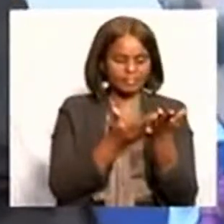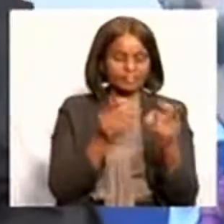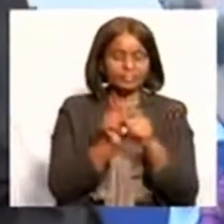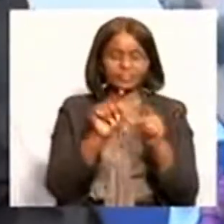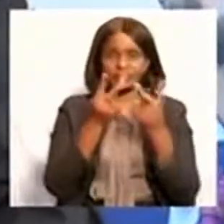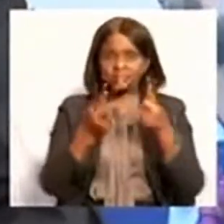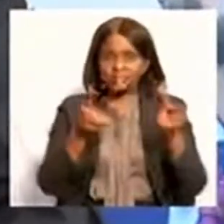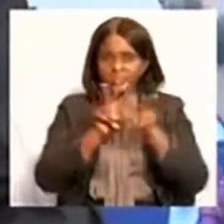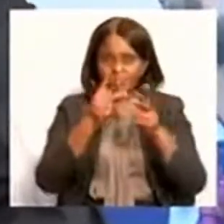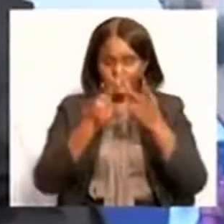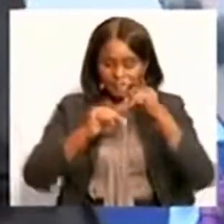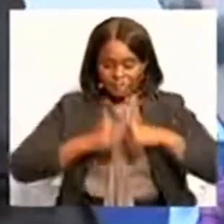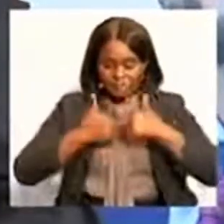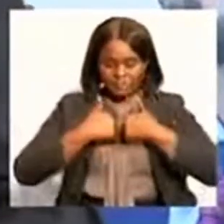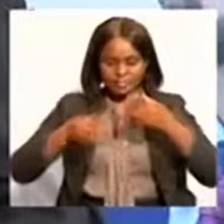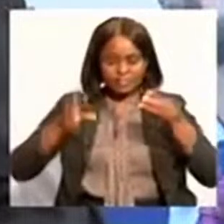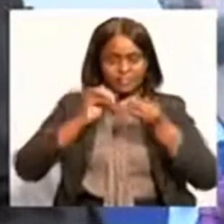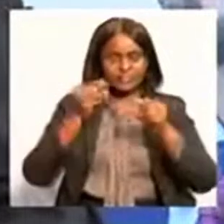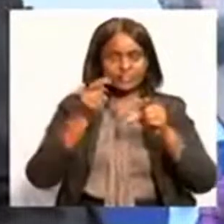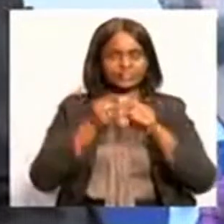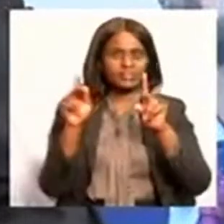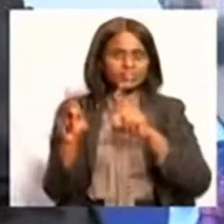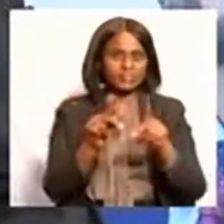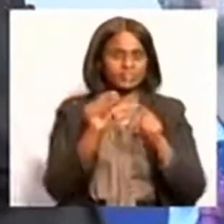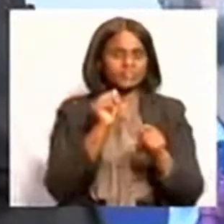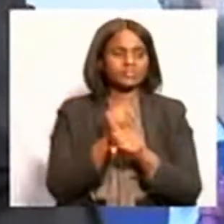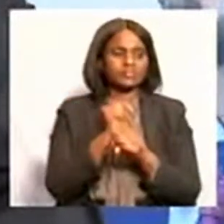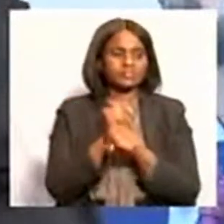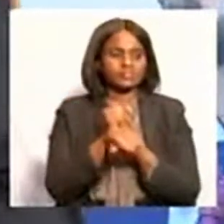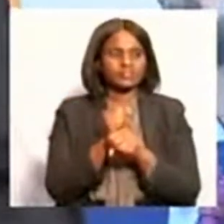values that we are adding from the performance perspective. Okay.